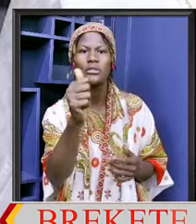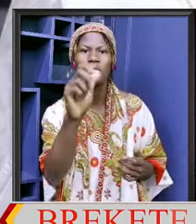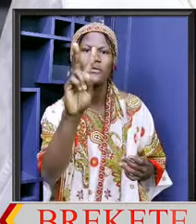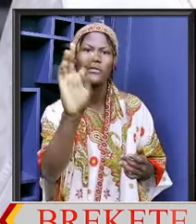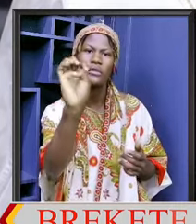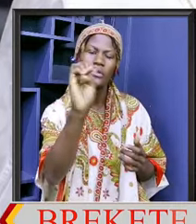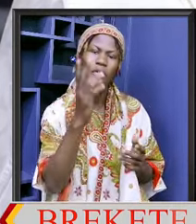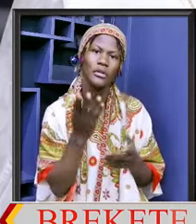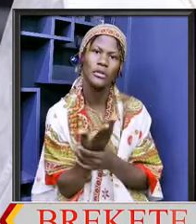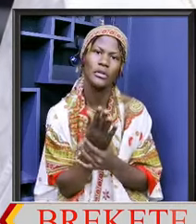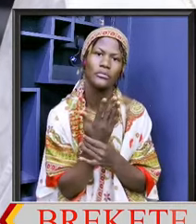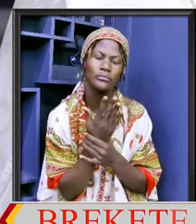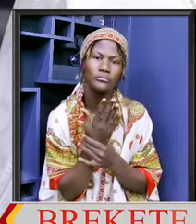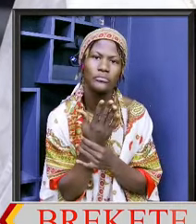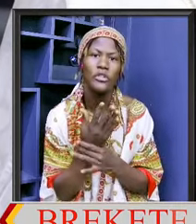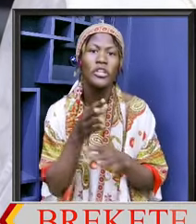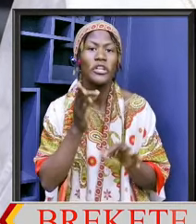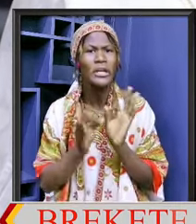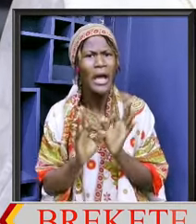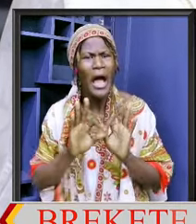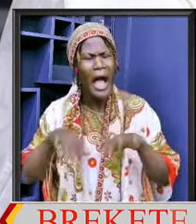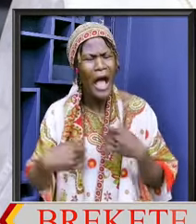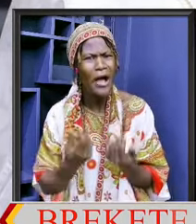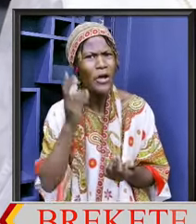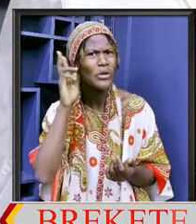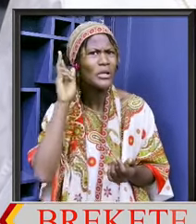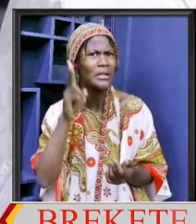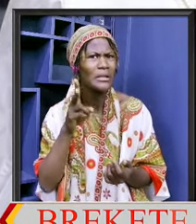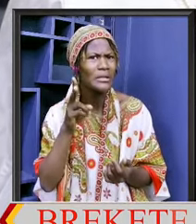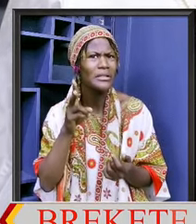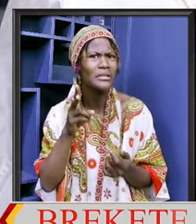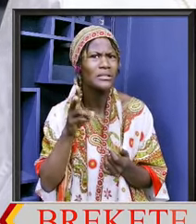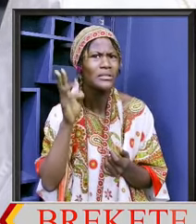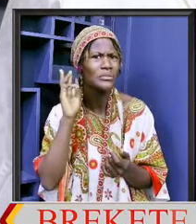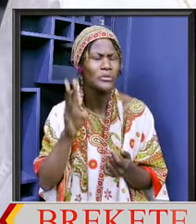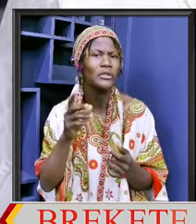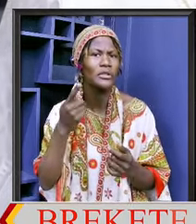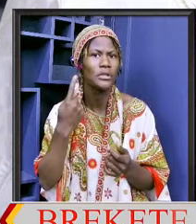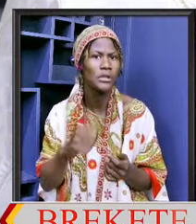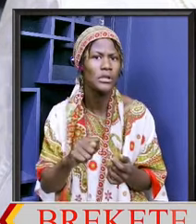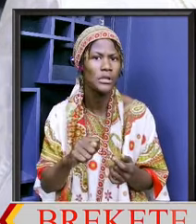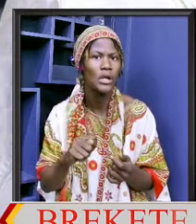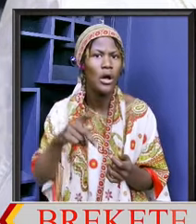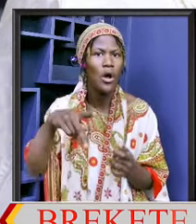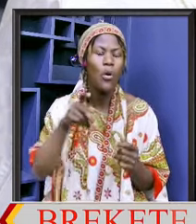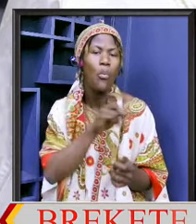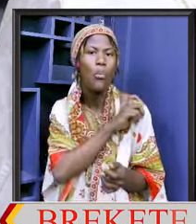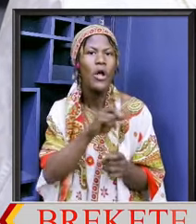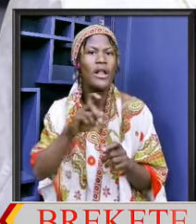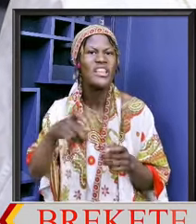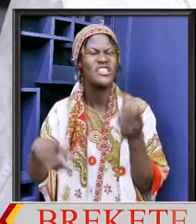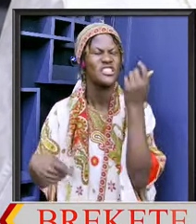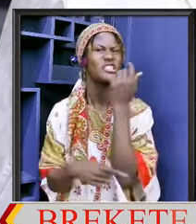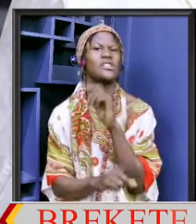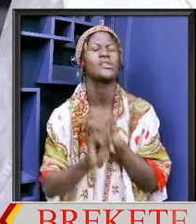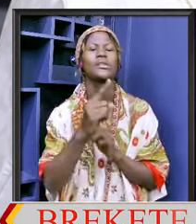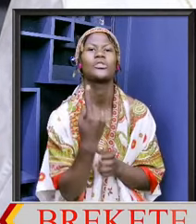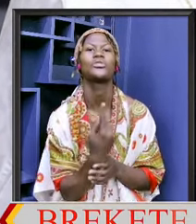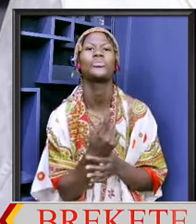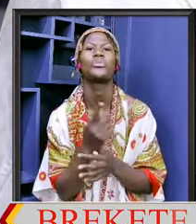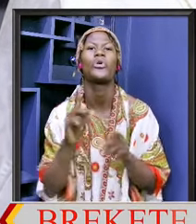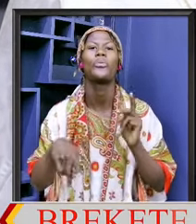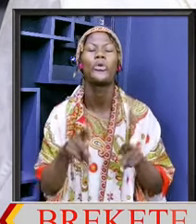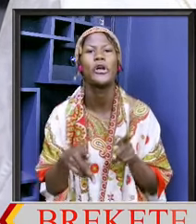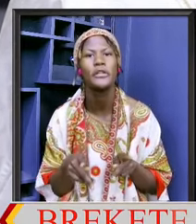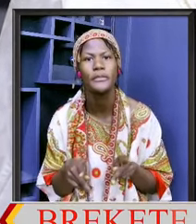that police kidnap the person and these other bad people pretend that they're the police, which put police their image on the line. But